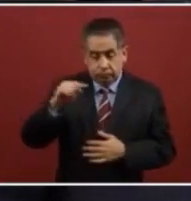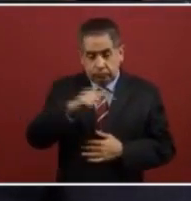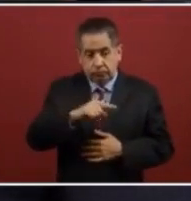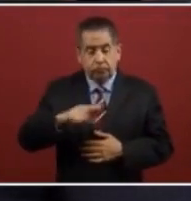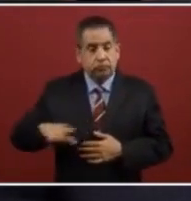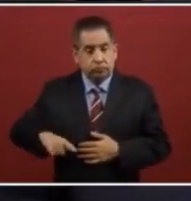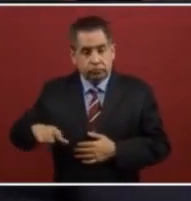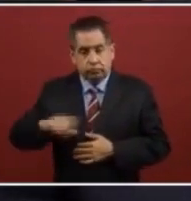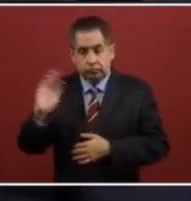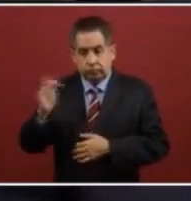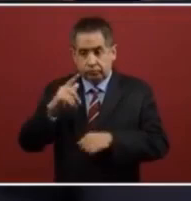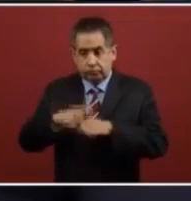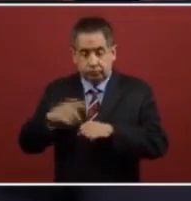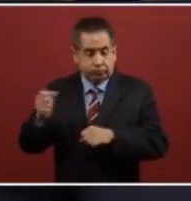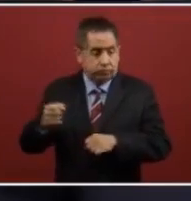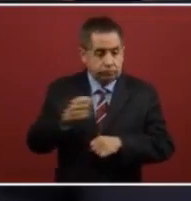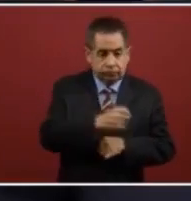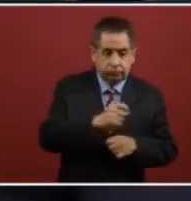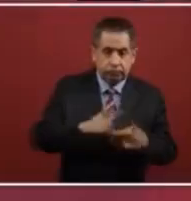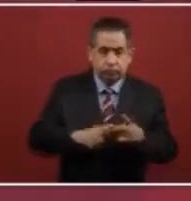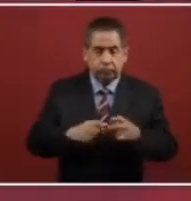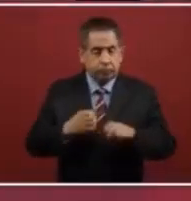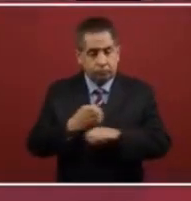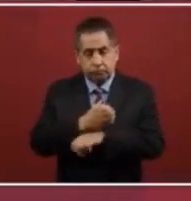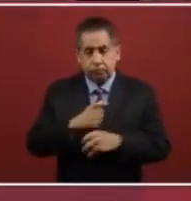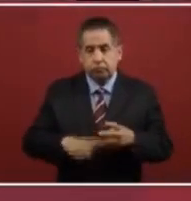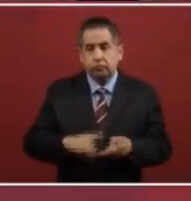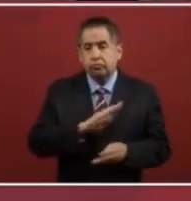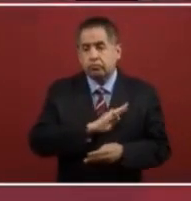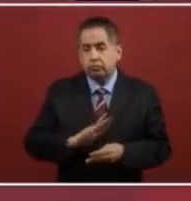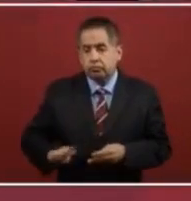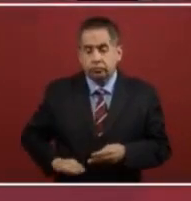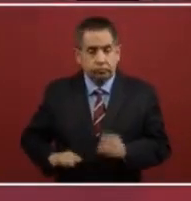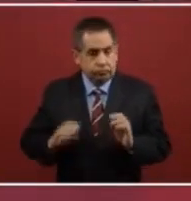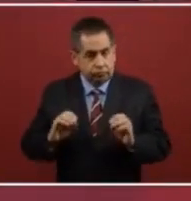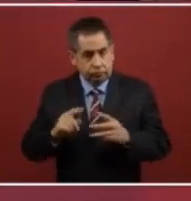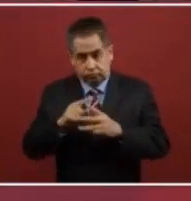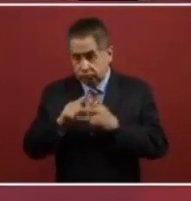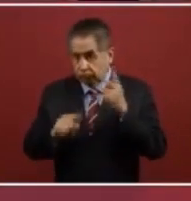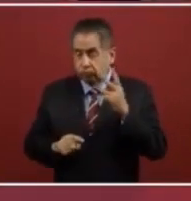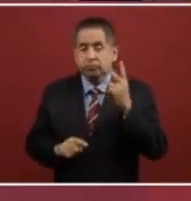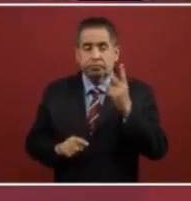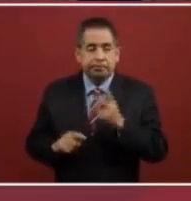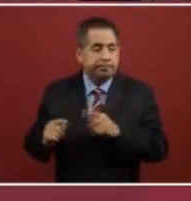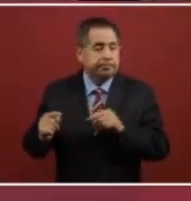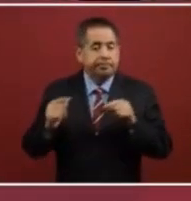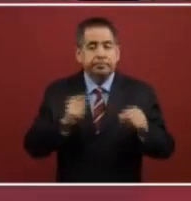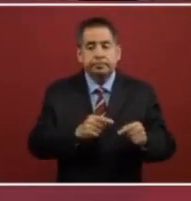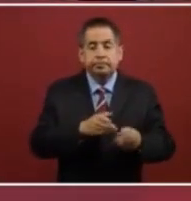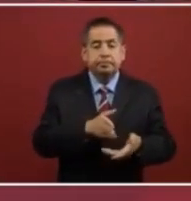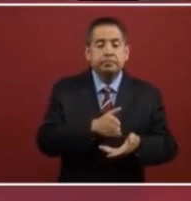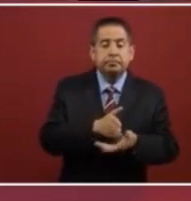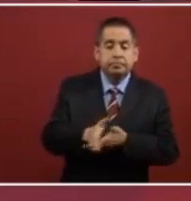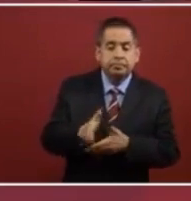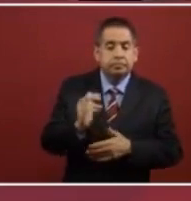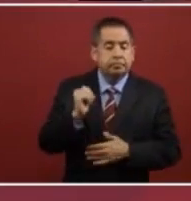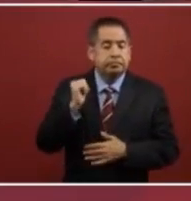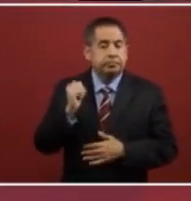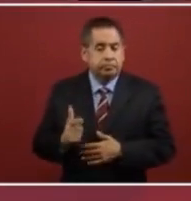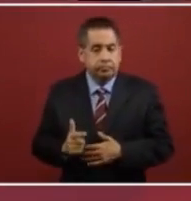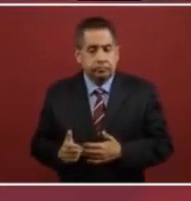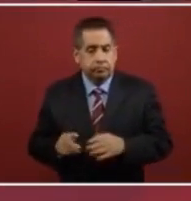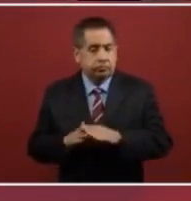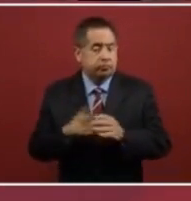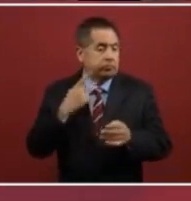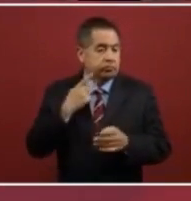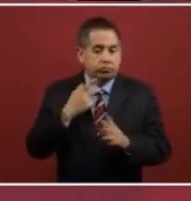gobierno unless it's a estatal, local state municipal government o federal or federal interviniera agent can en asuntos